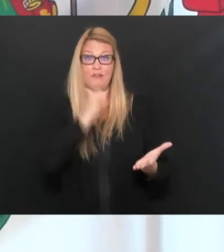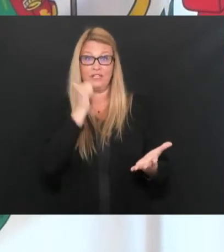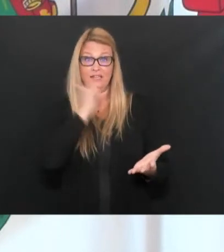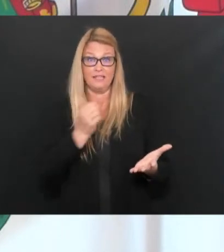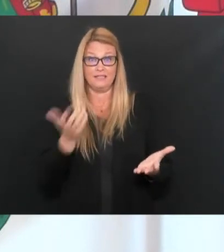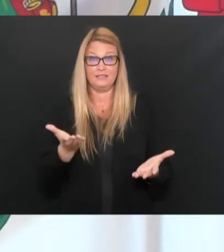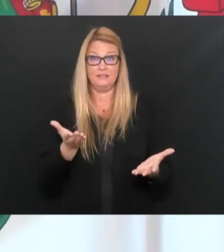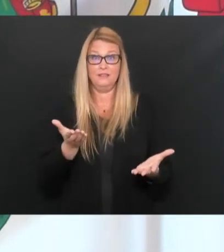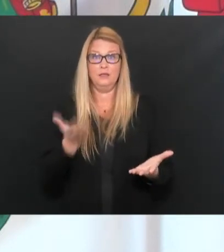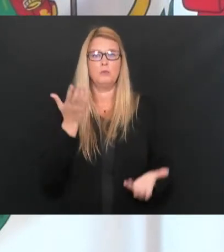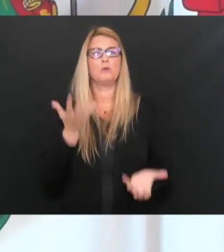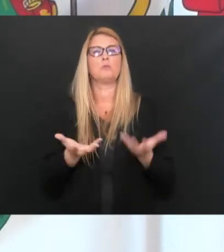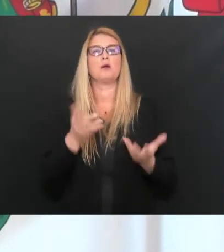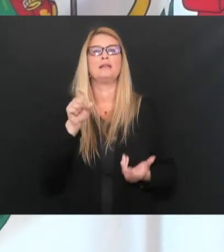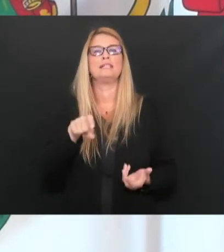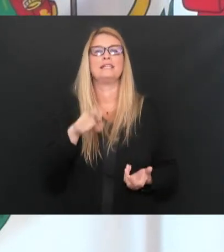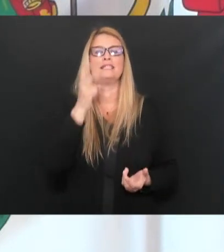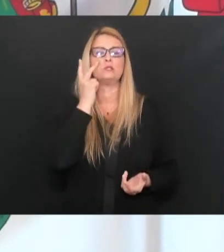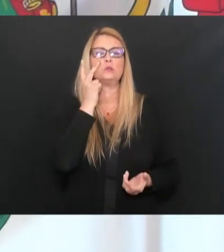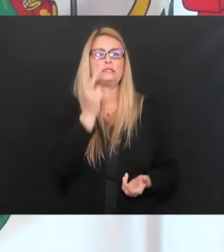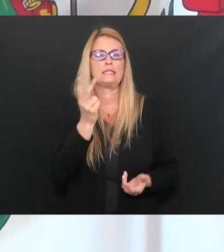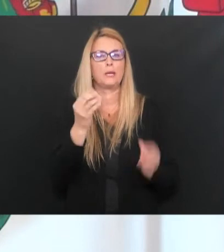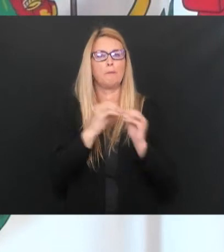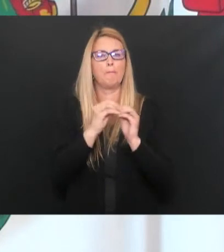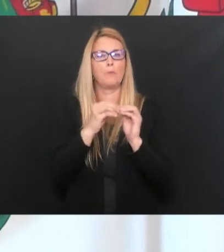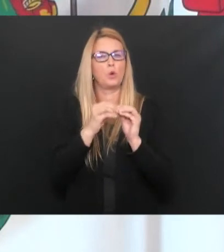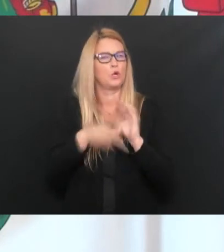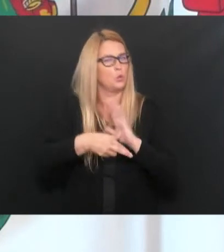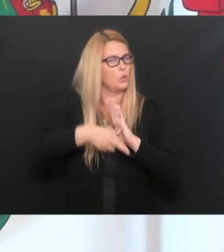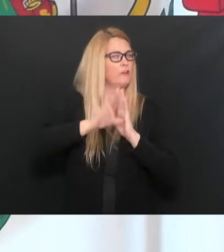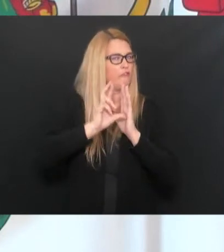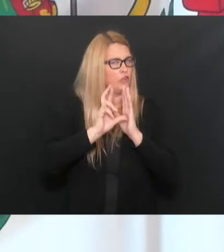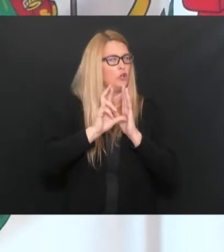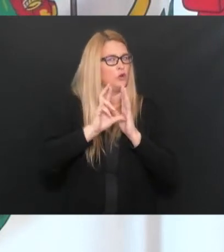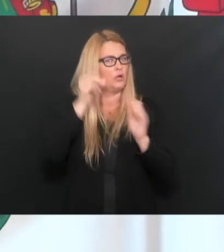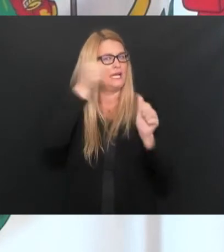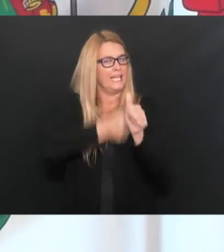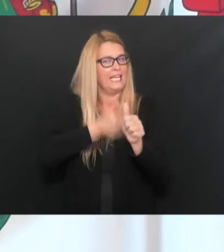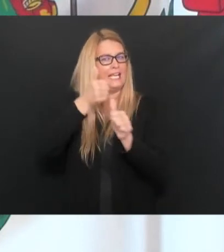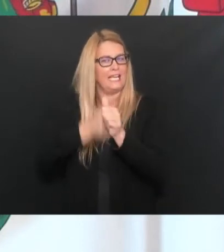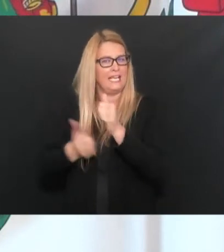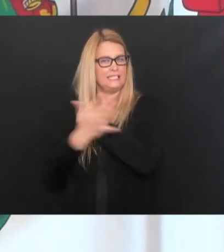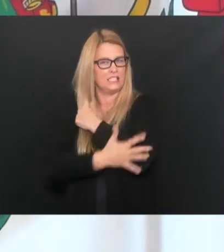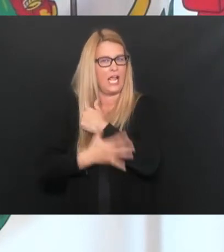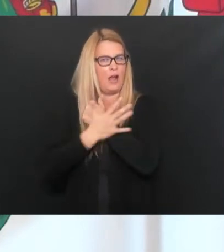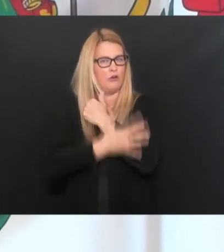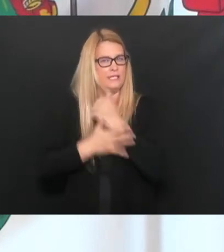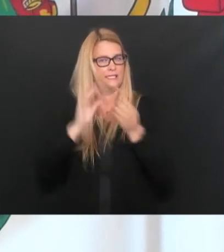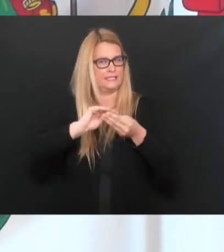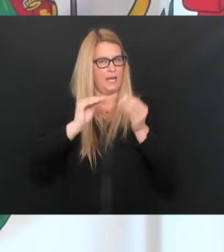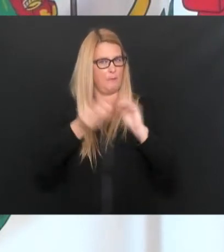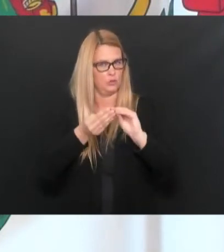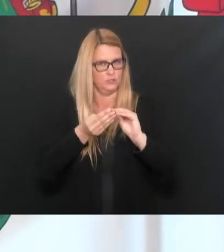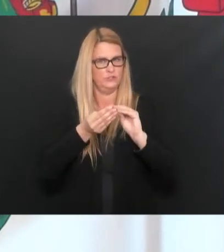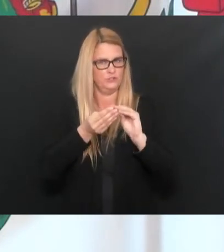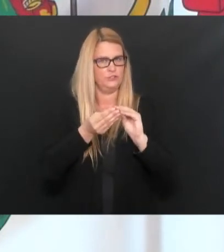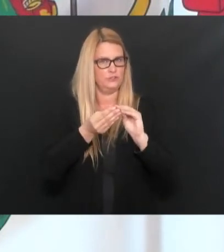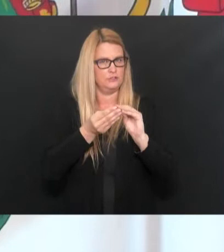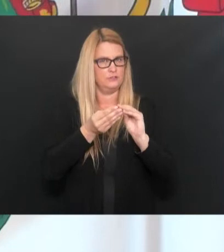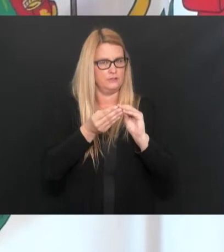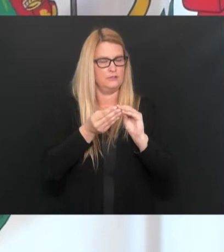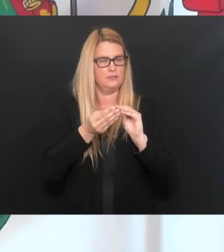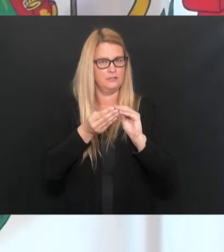probably need to have in front of us and really review each county's numbers. Each county's,